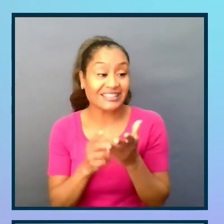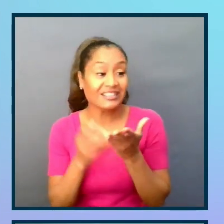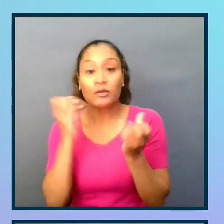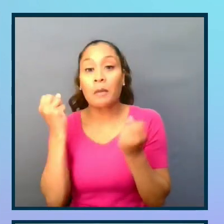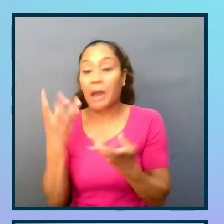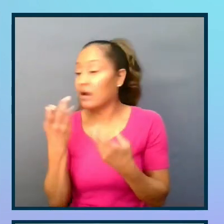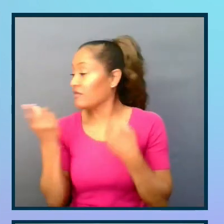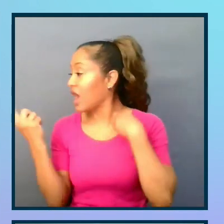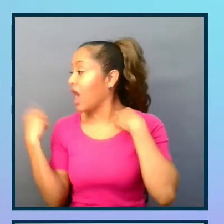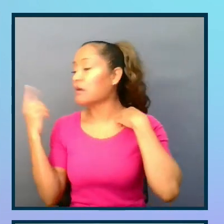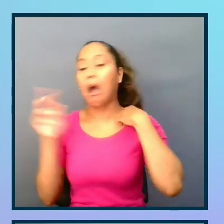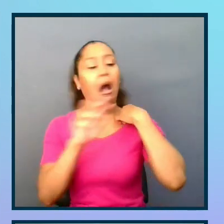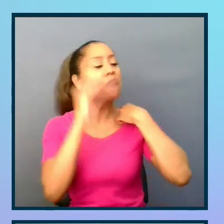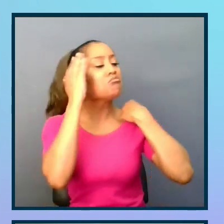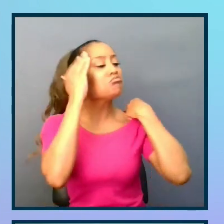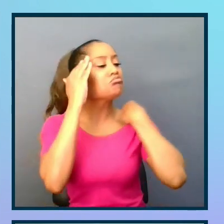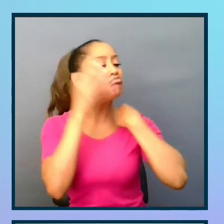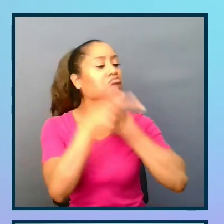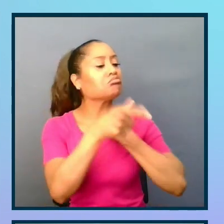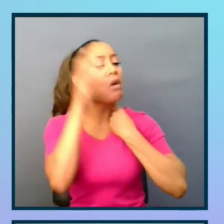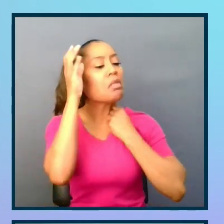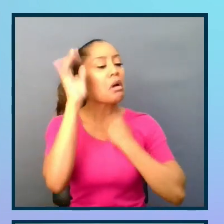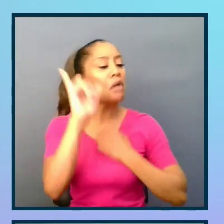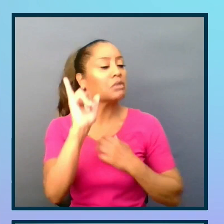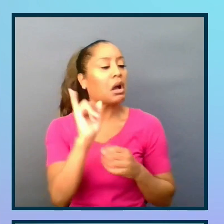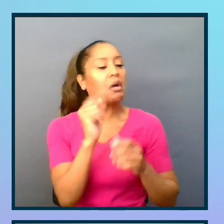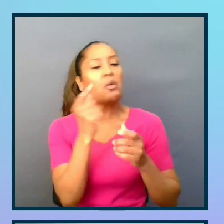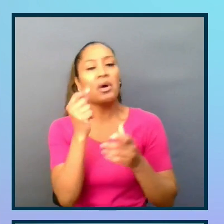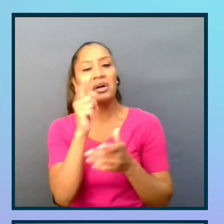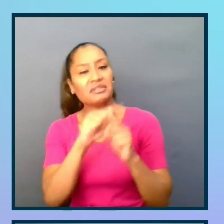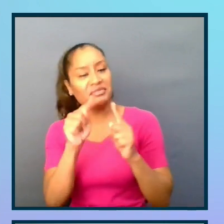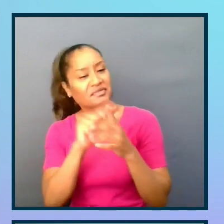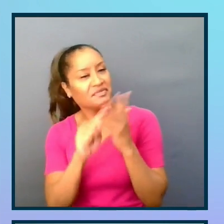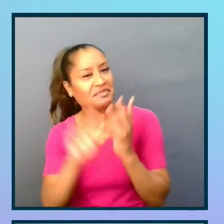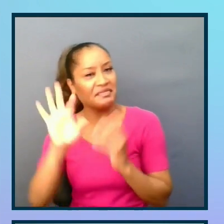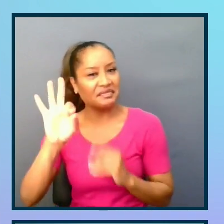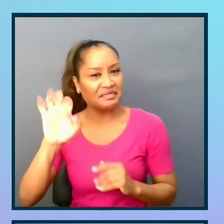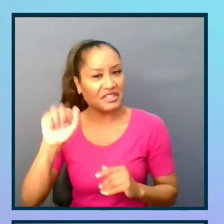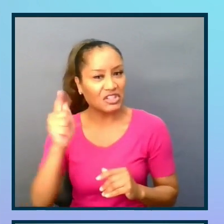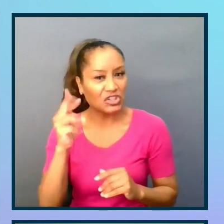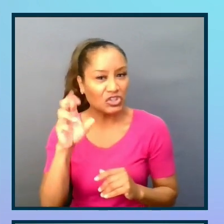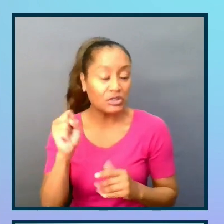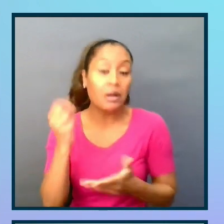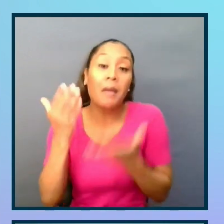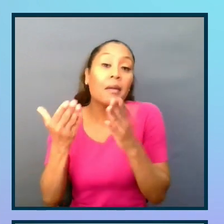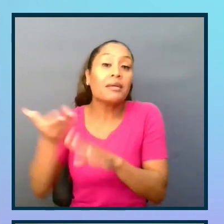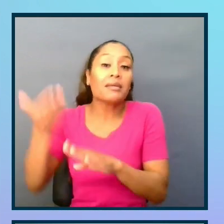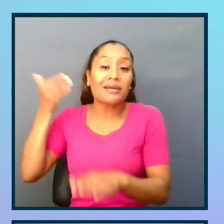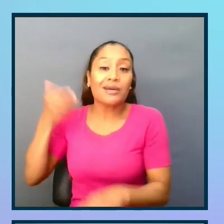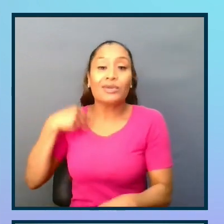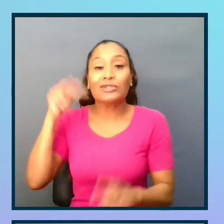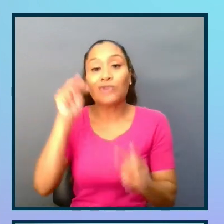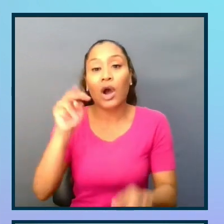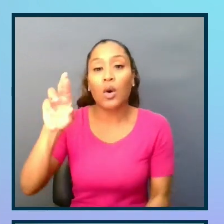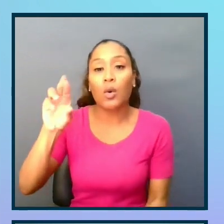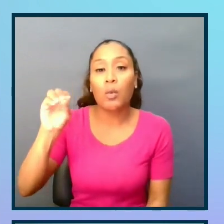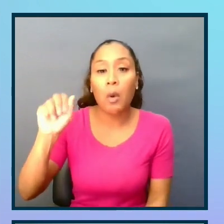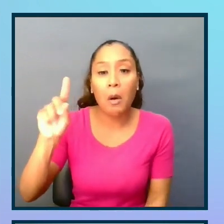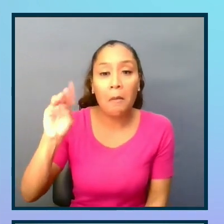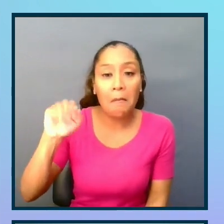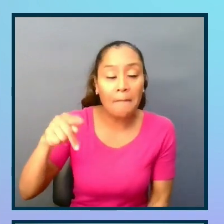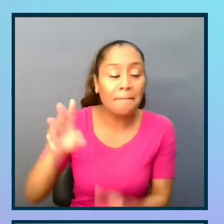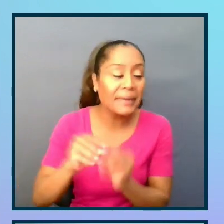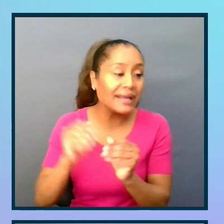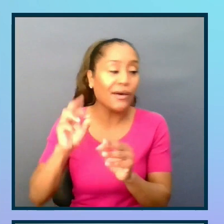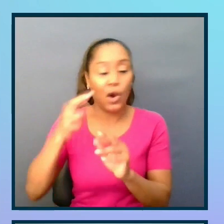been familiarized with the concept, or at least the feature set. Maybe we saw it on a roadmap meeting. Maybe we saw the backlog item created by